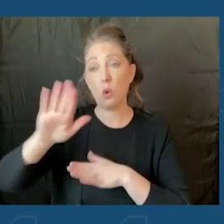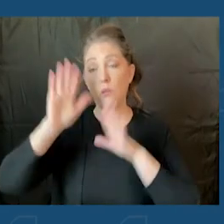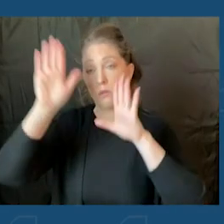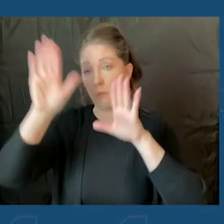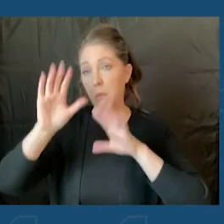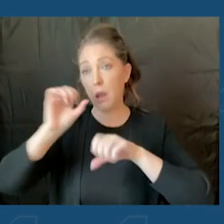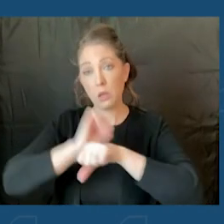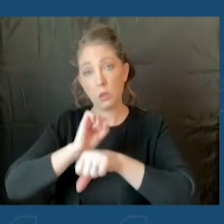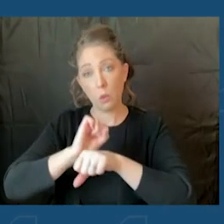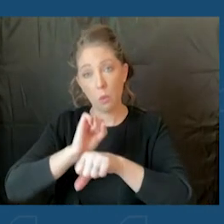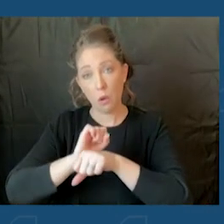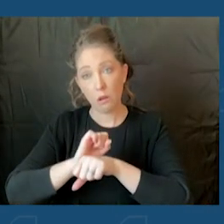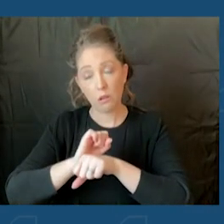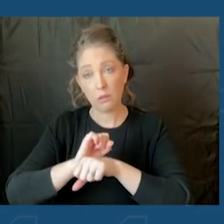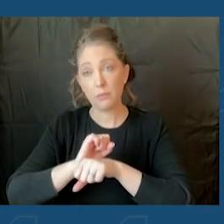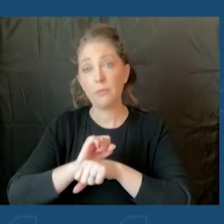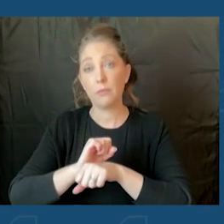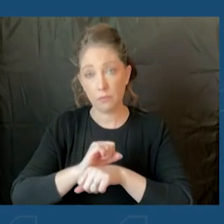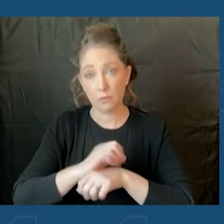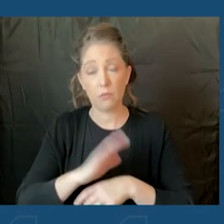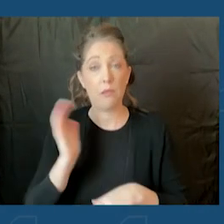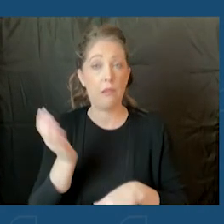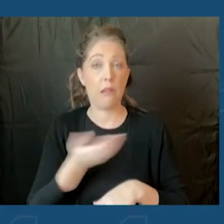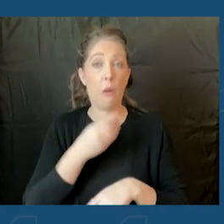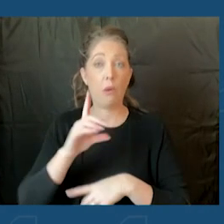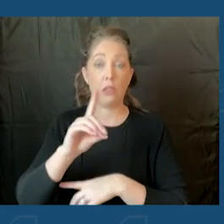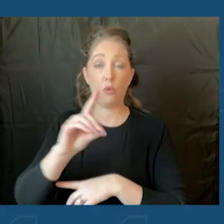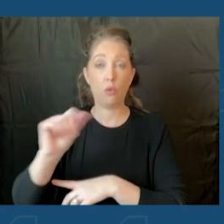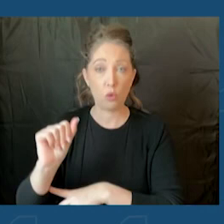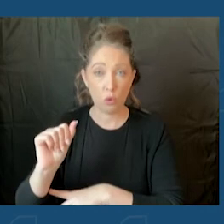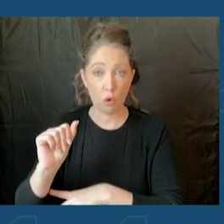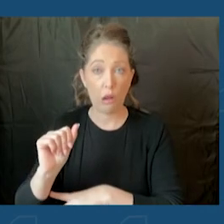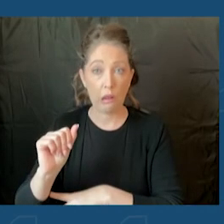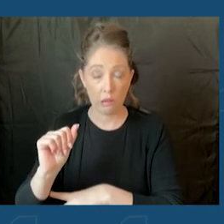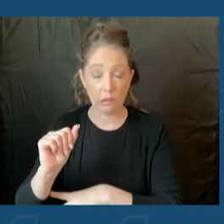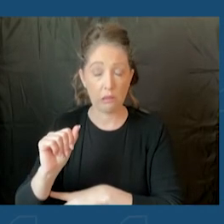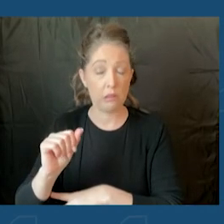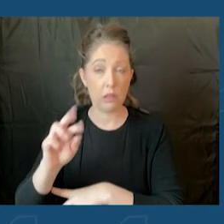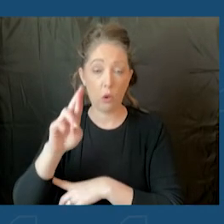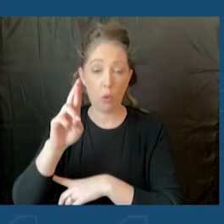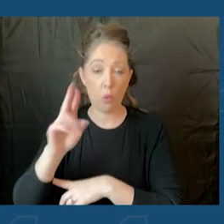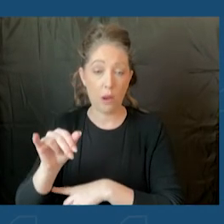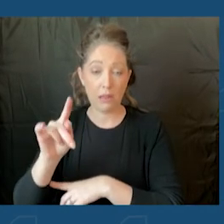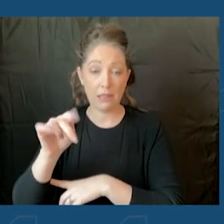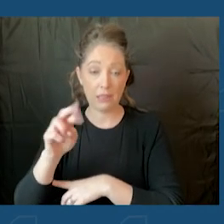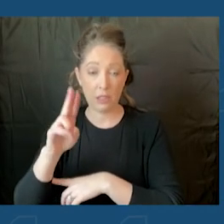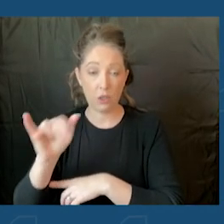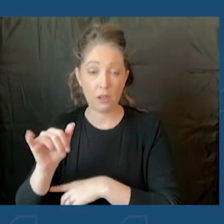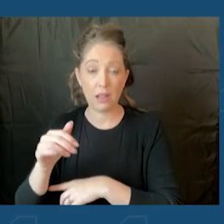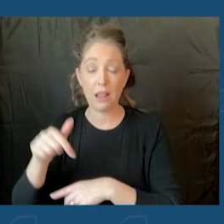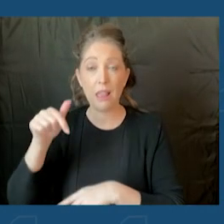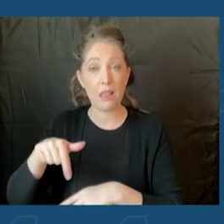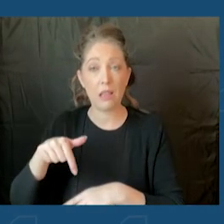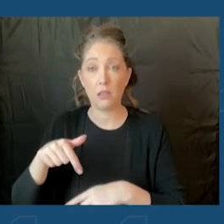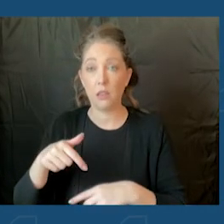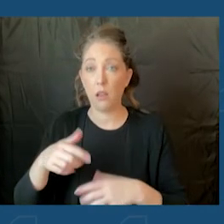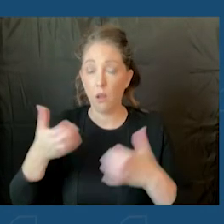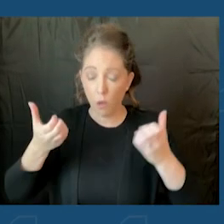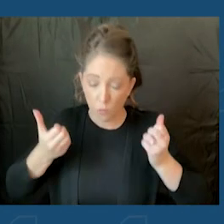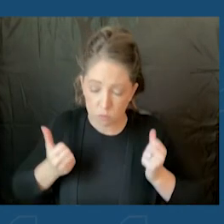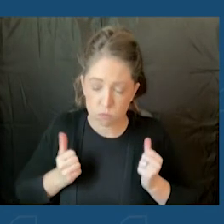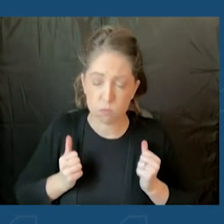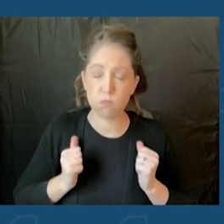of deputy sheriffs. Of course, our district attorney, Ray Tierney. This is an all-out effort in law enforcement here. We are all committed to